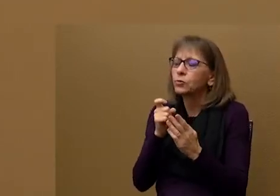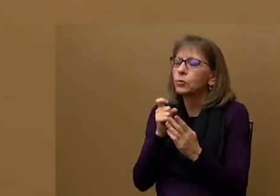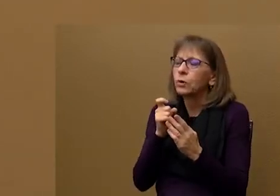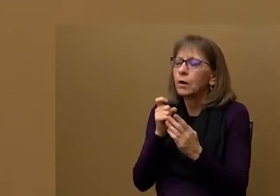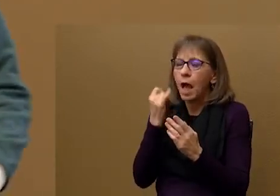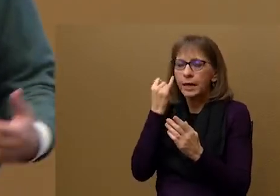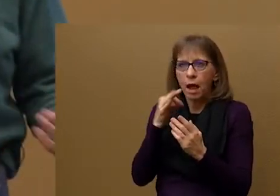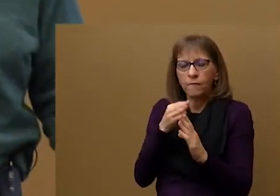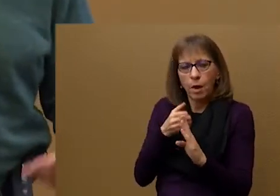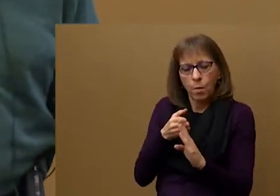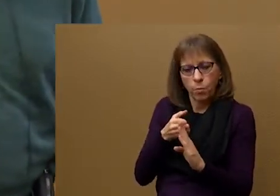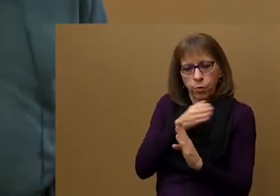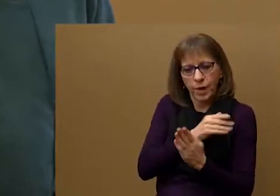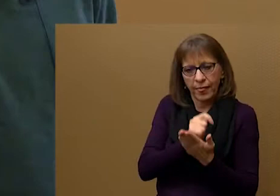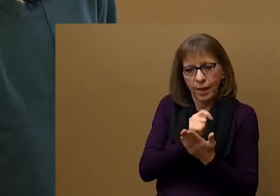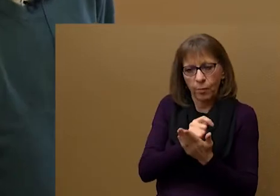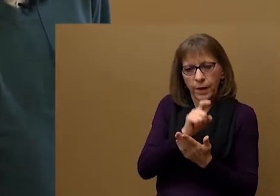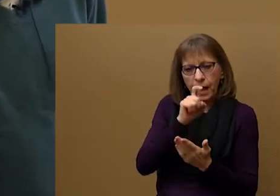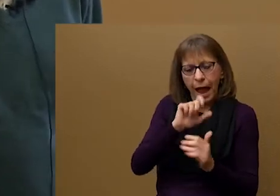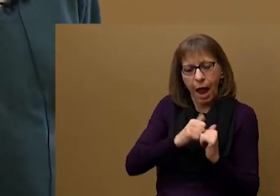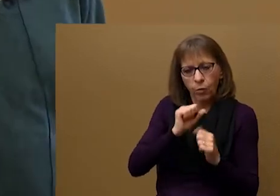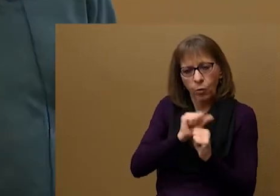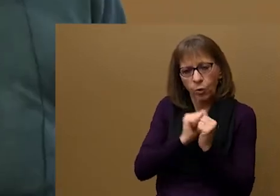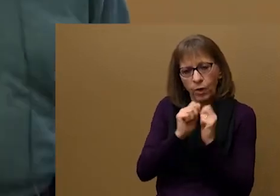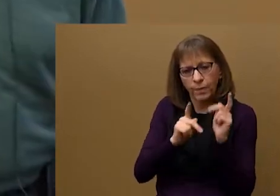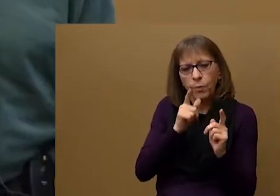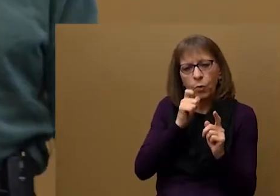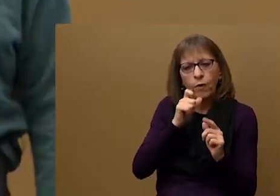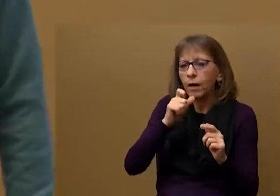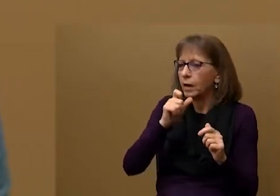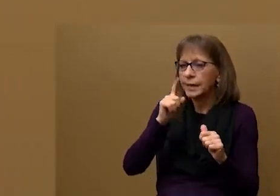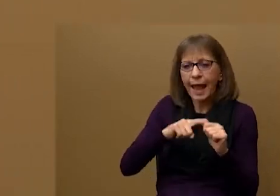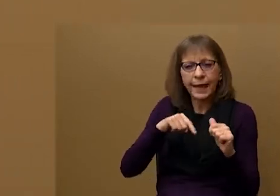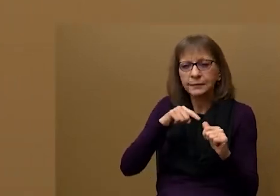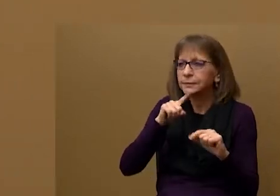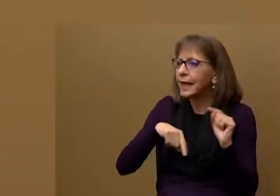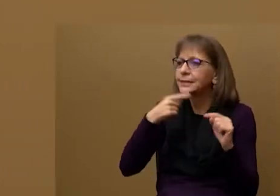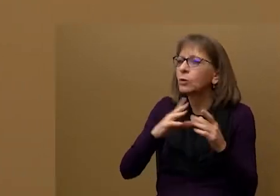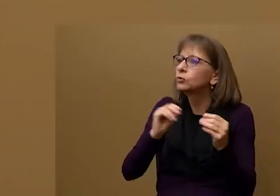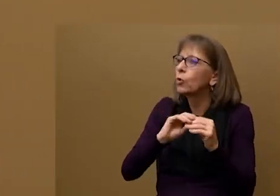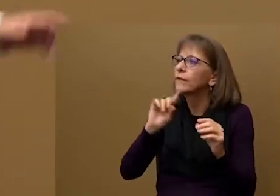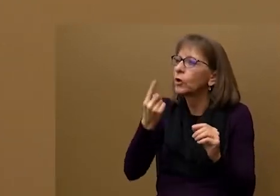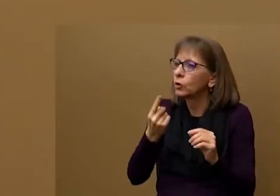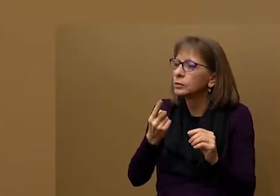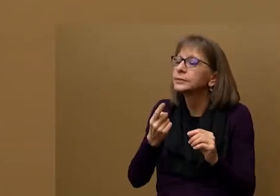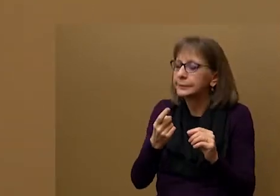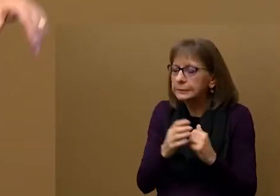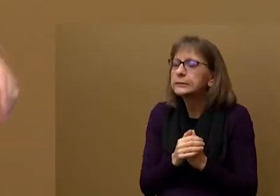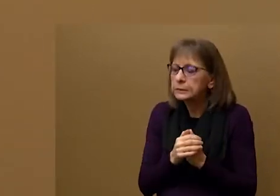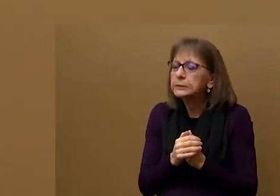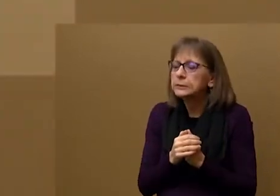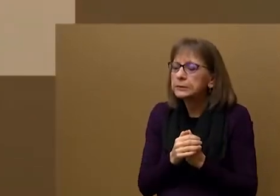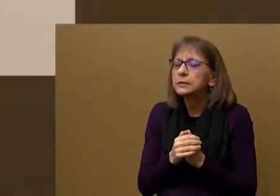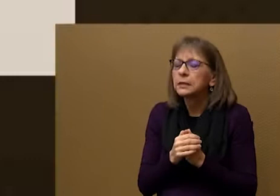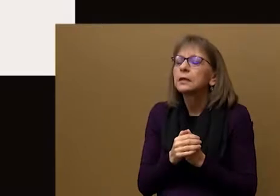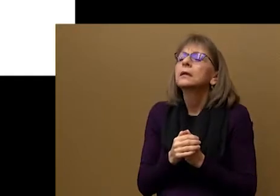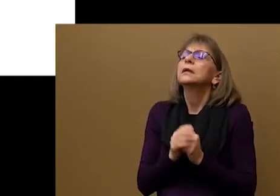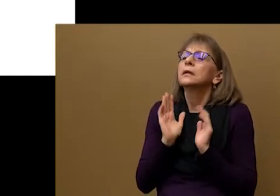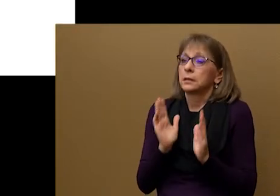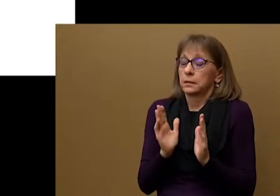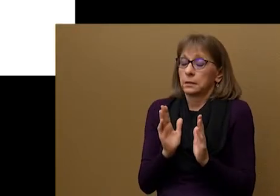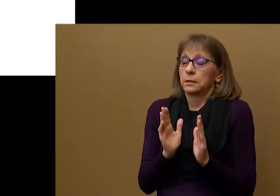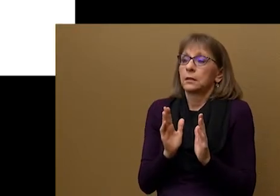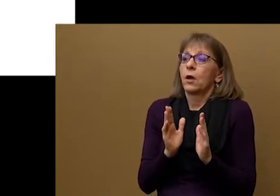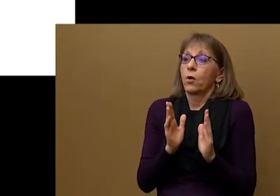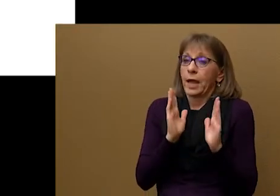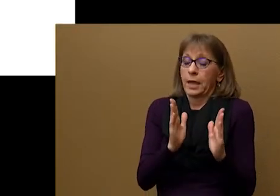come up with this notion of pre-therapy. How do we work with people who can't quite tell a story yet? Lots of other problems.